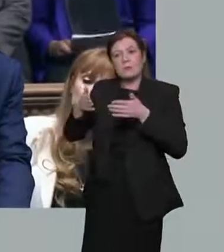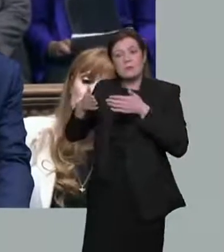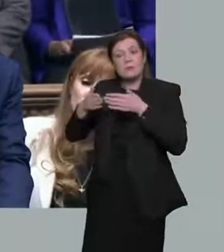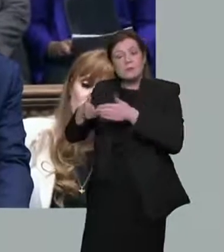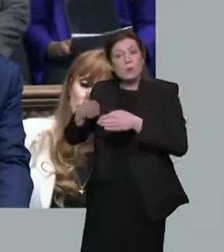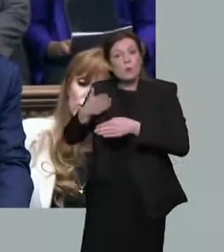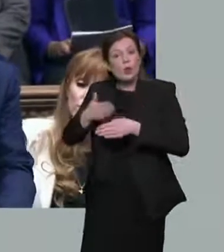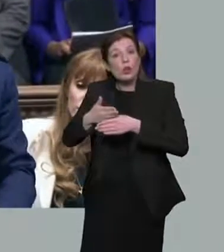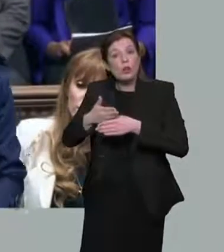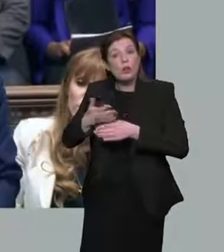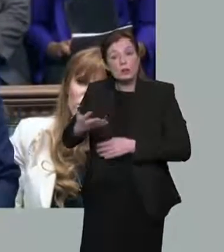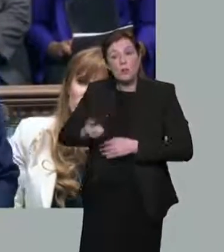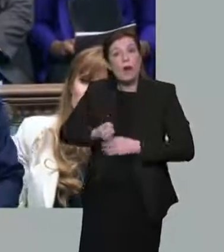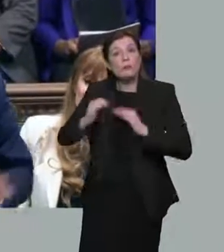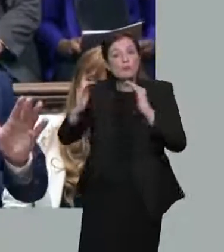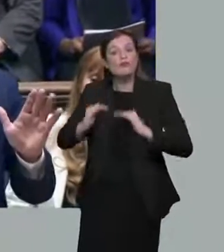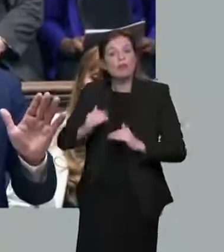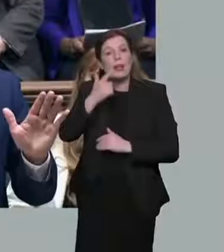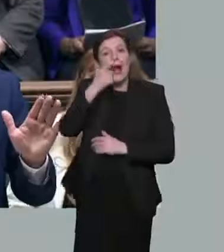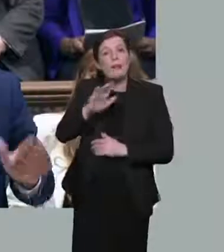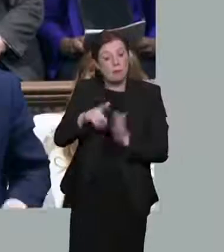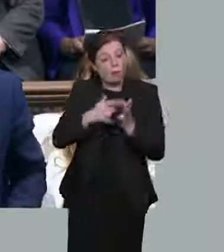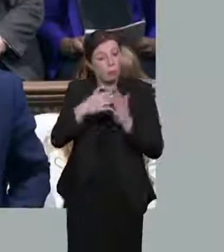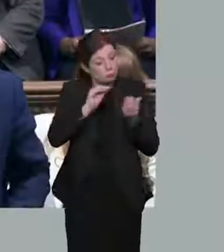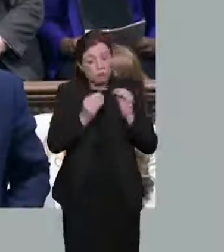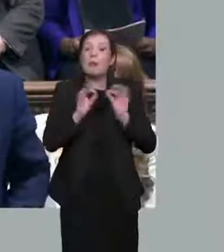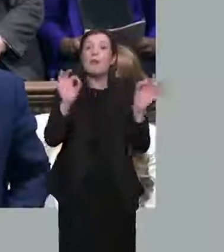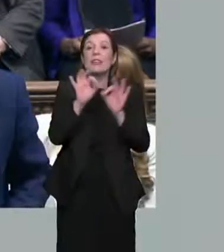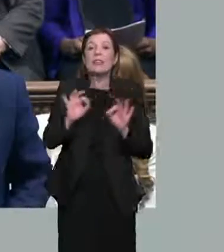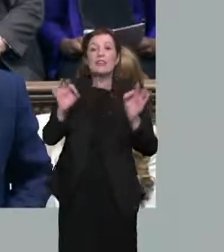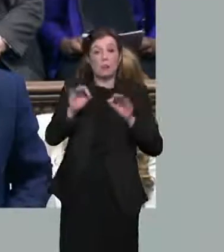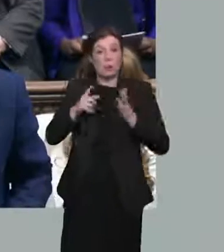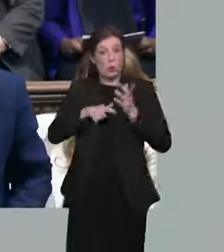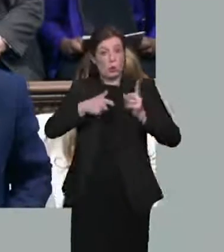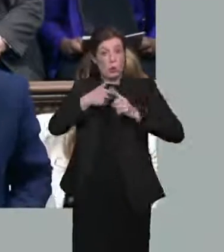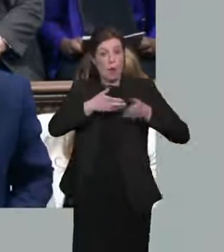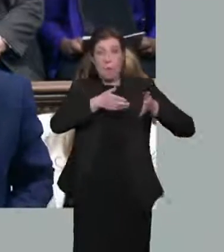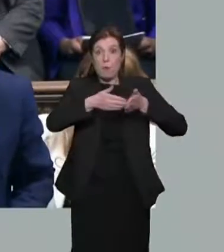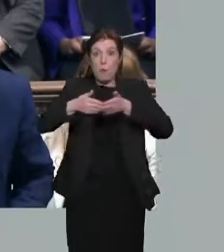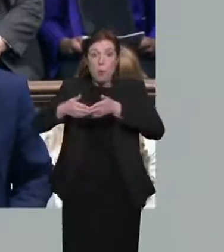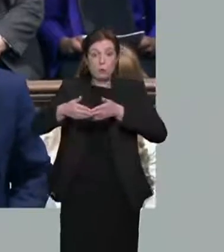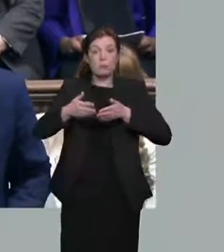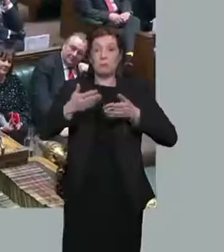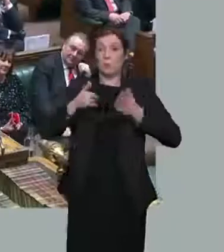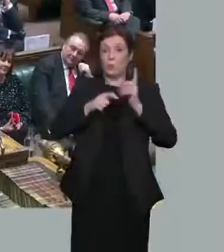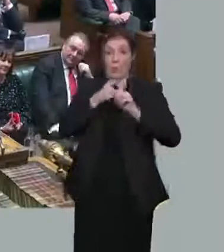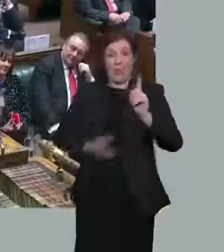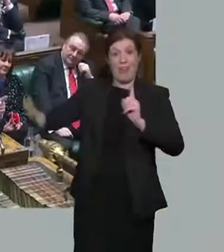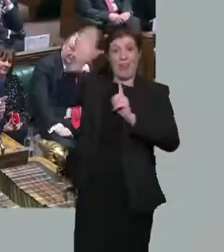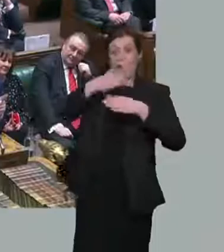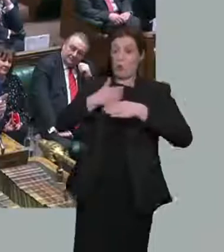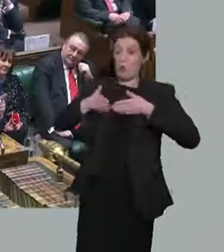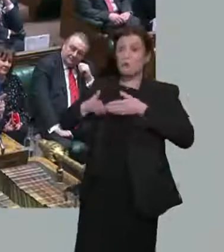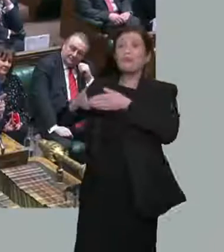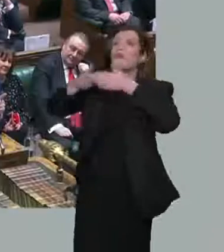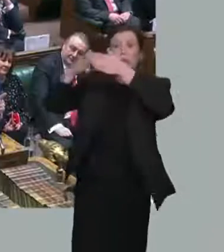national minimum wage, right, even if they're working out of UK ports and in UK waters. 2